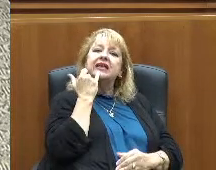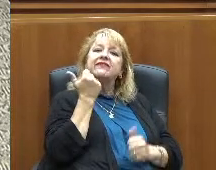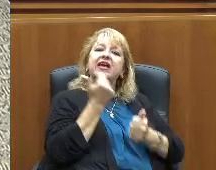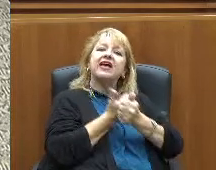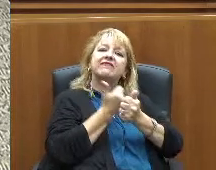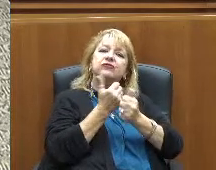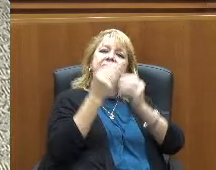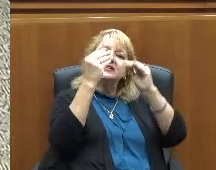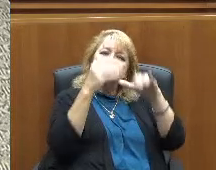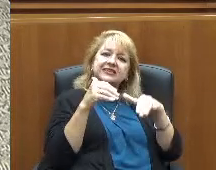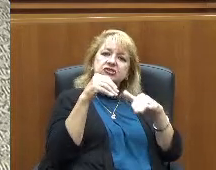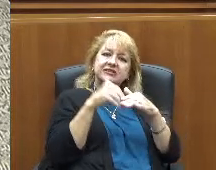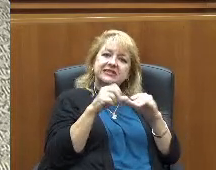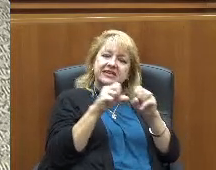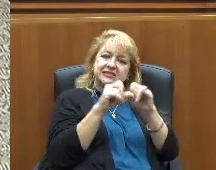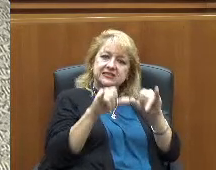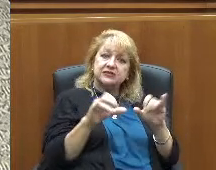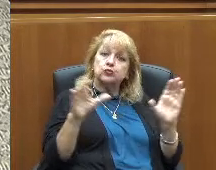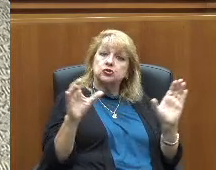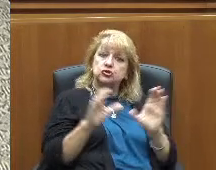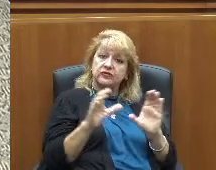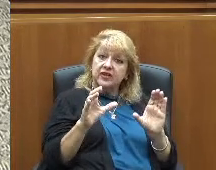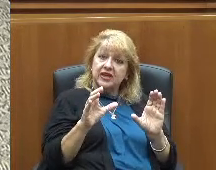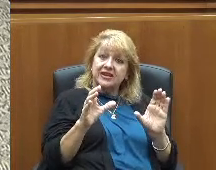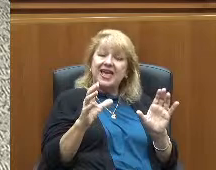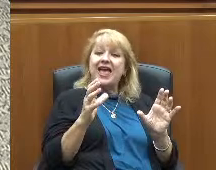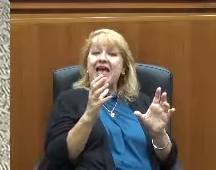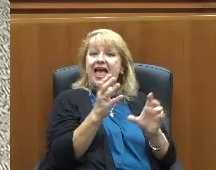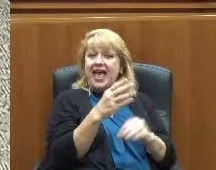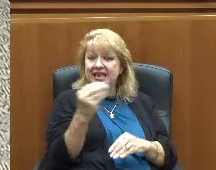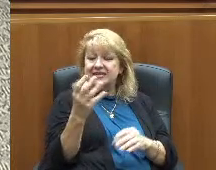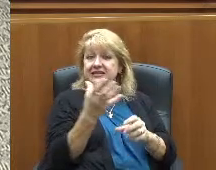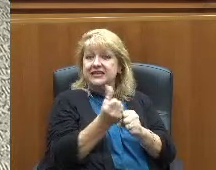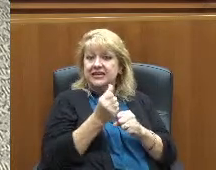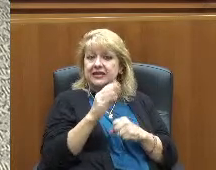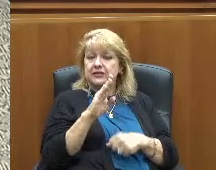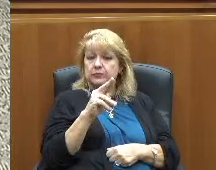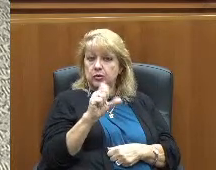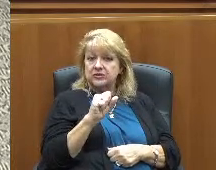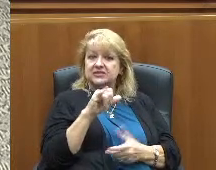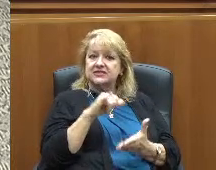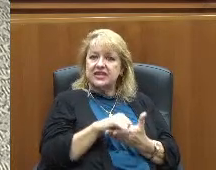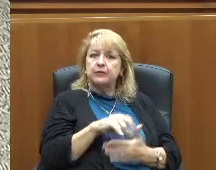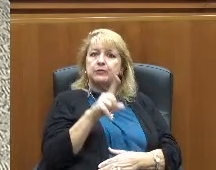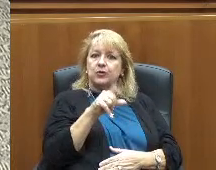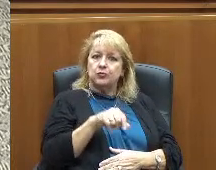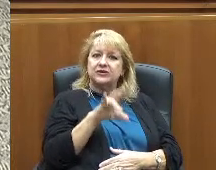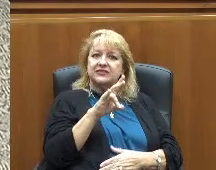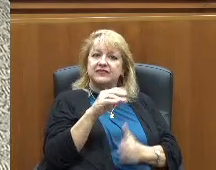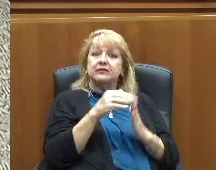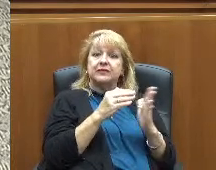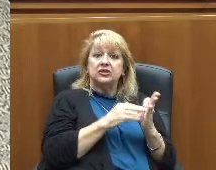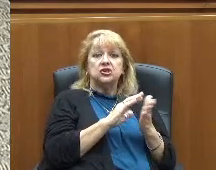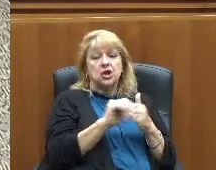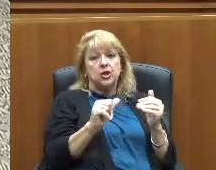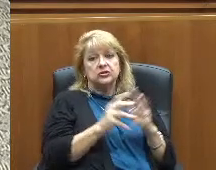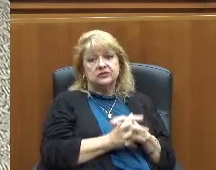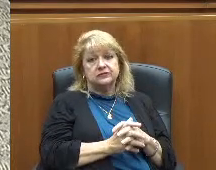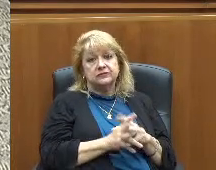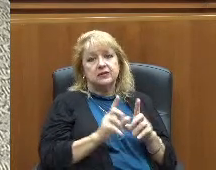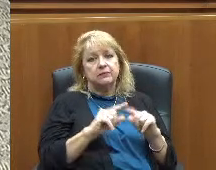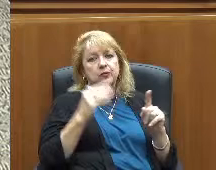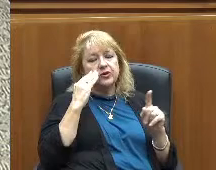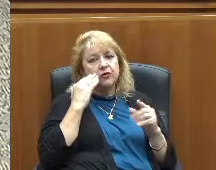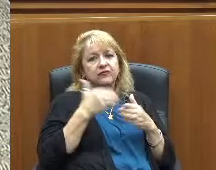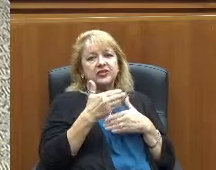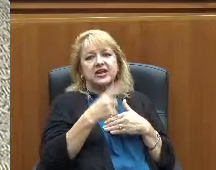were certified and receiving this bonus, that would be $1.7 million. But we know that for